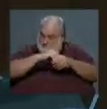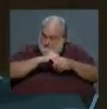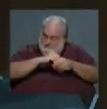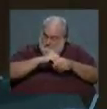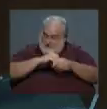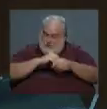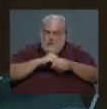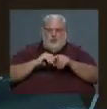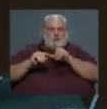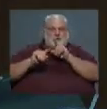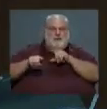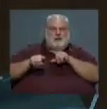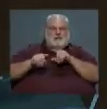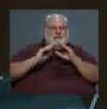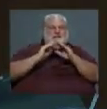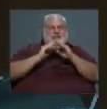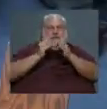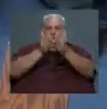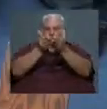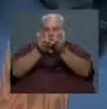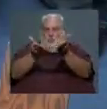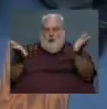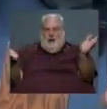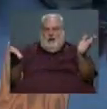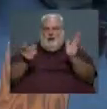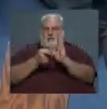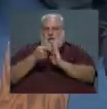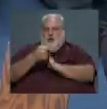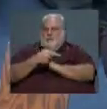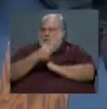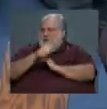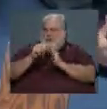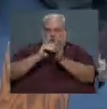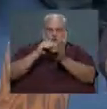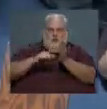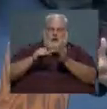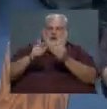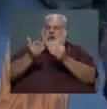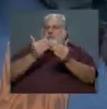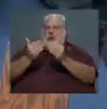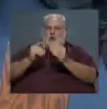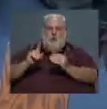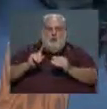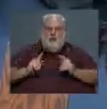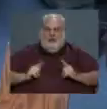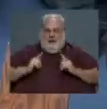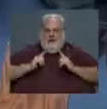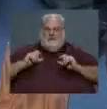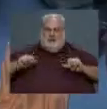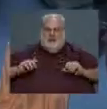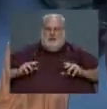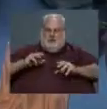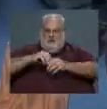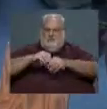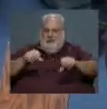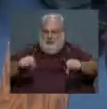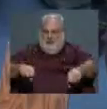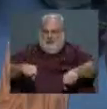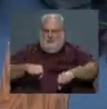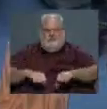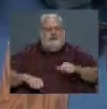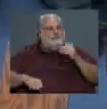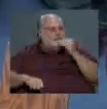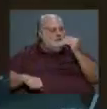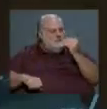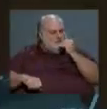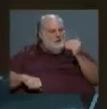Oh, for sure. This is a citywide program. So, there's yes, any student from anywhere in the city can participate in this program, yes. Okay. Well, that's good to